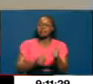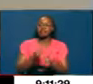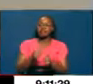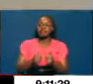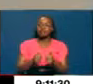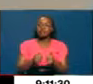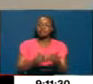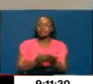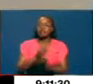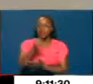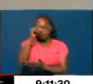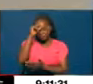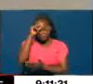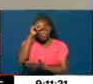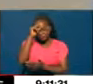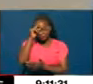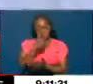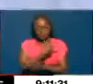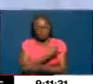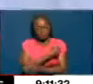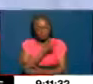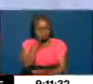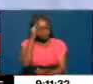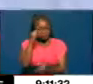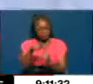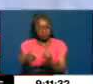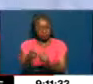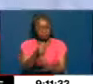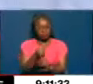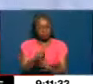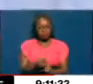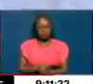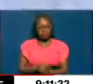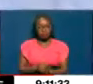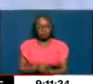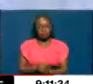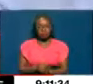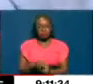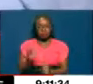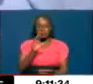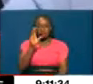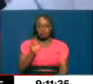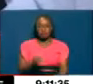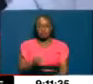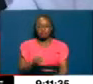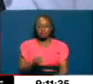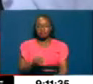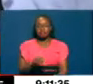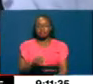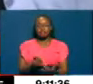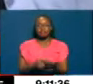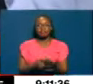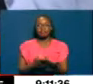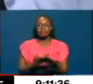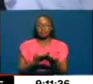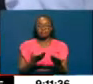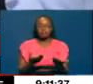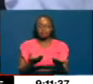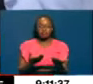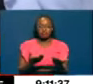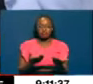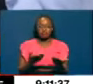the government meets its vaccine target. The percent, this figure would be important, the percent of